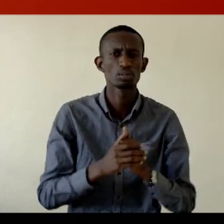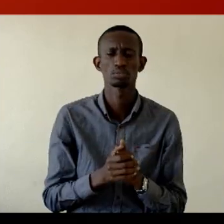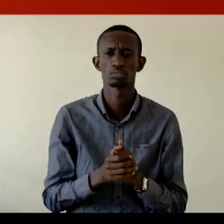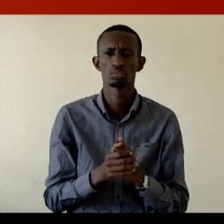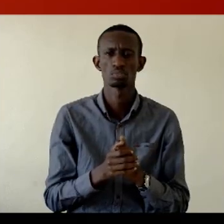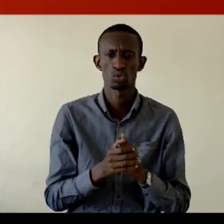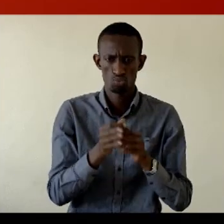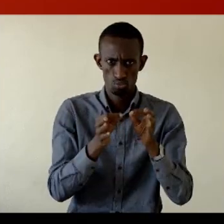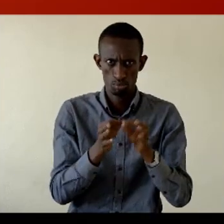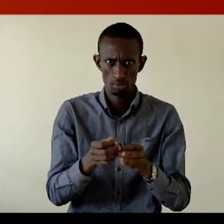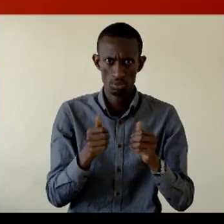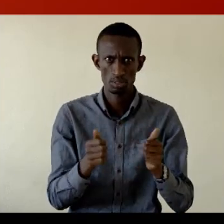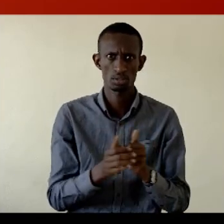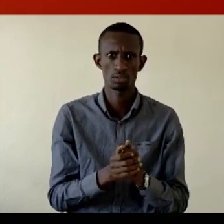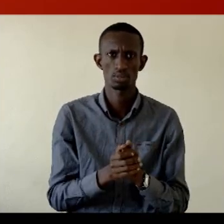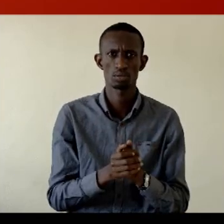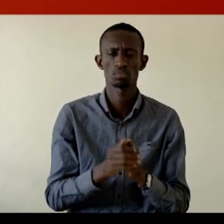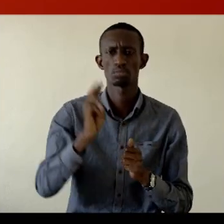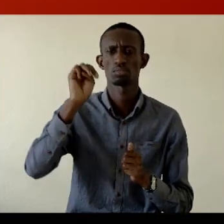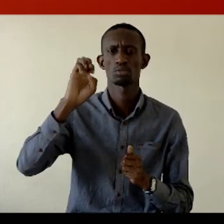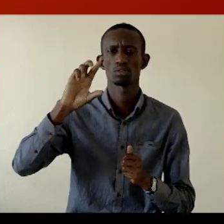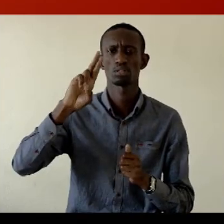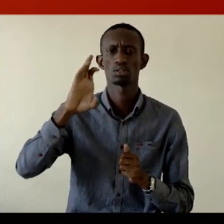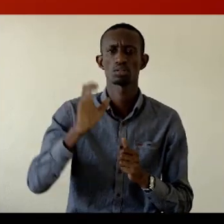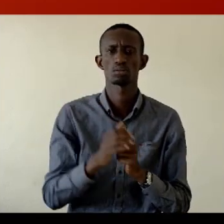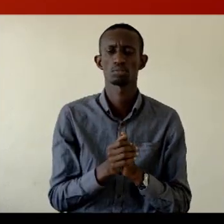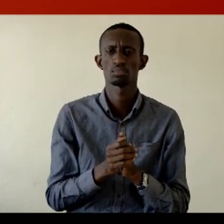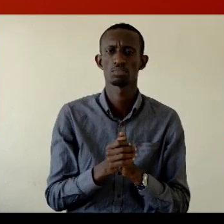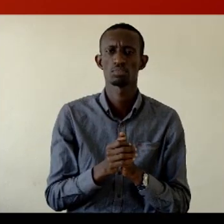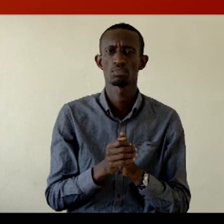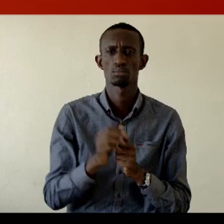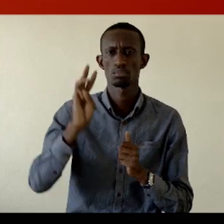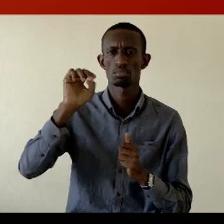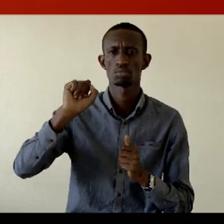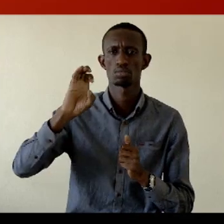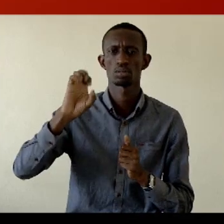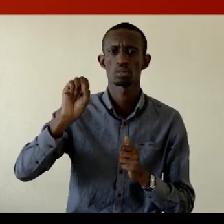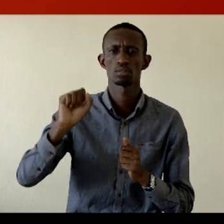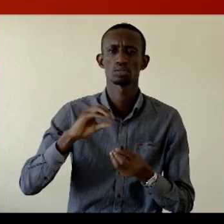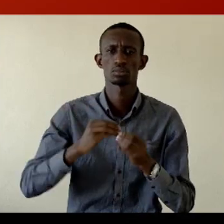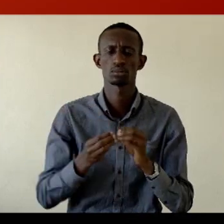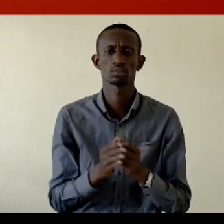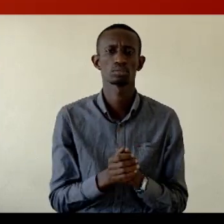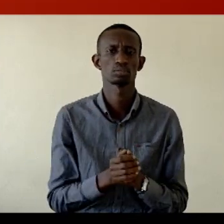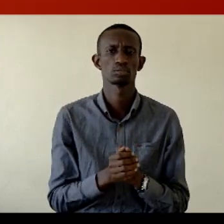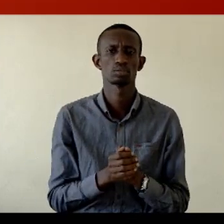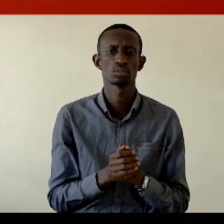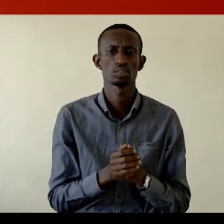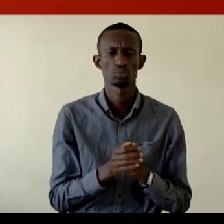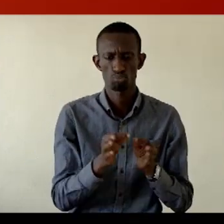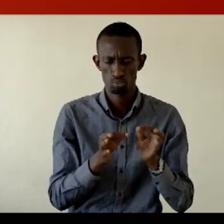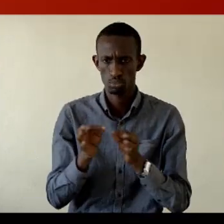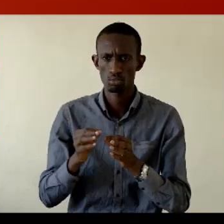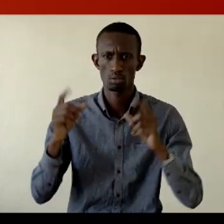number, mass number, and many more definitions or many more terms. You should also be